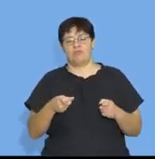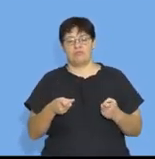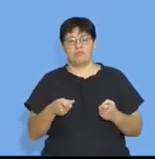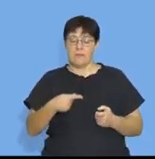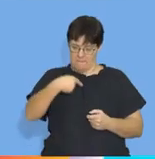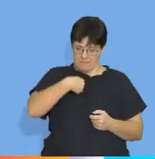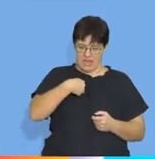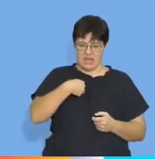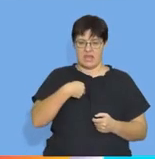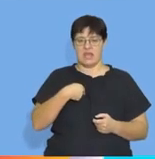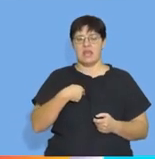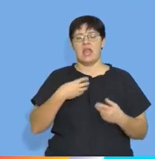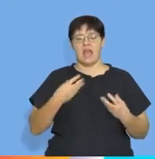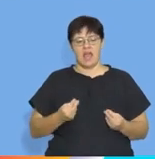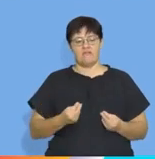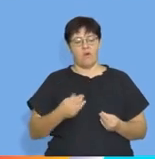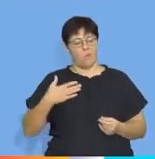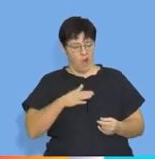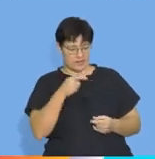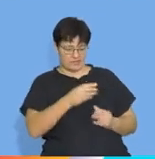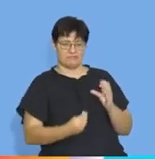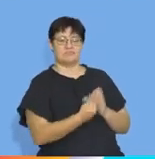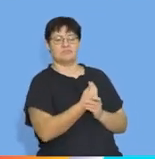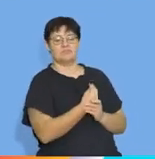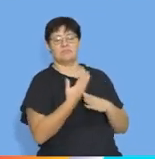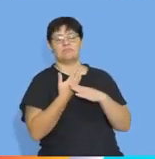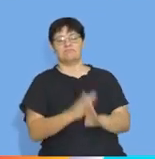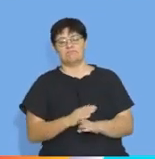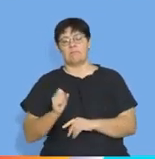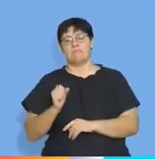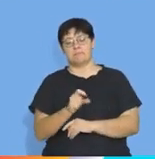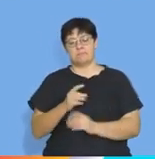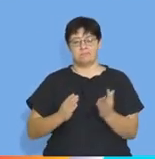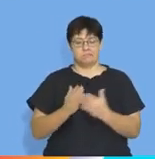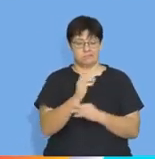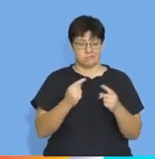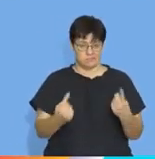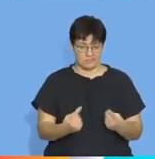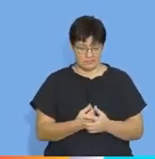able to control when she has the right to be able to insert that and prevent